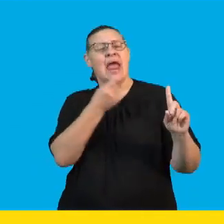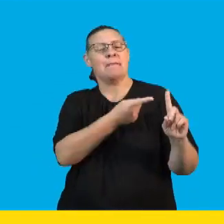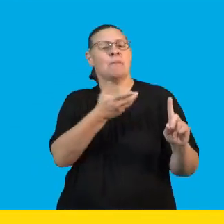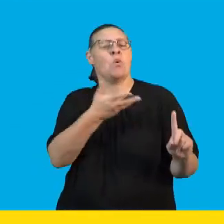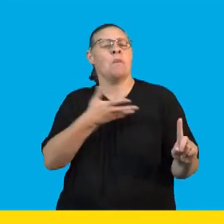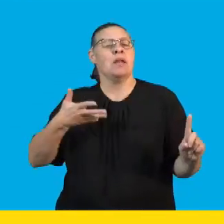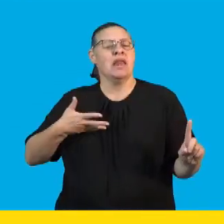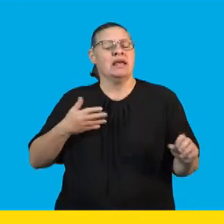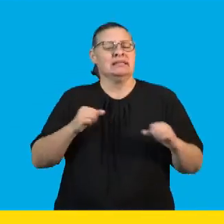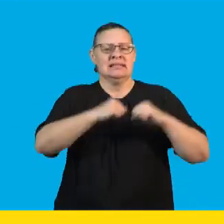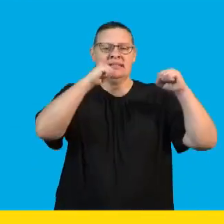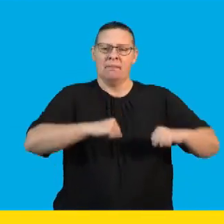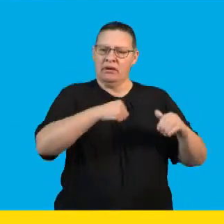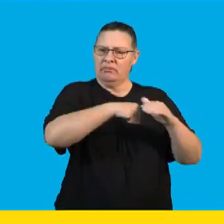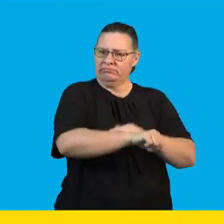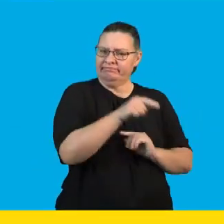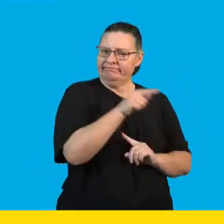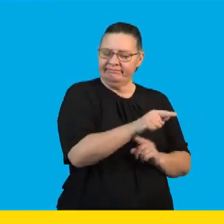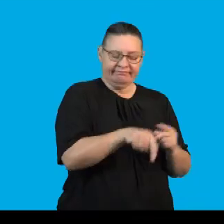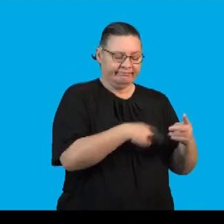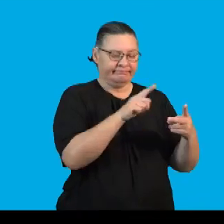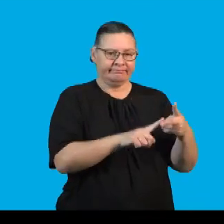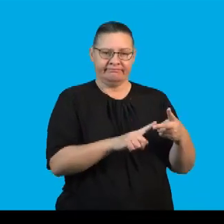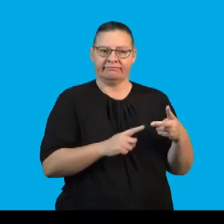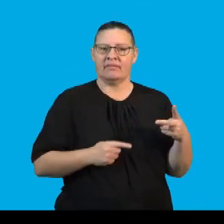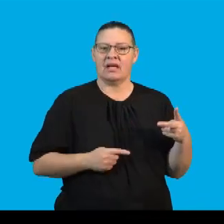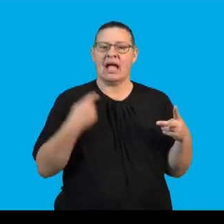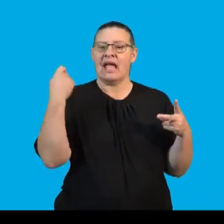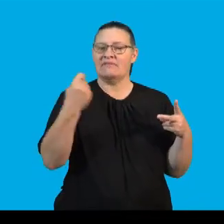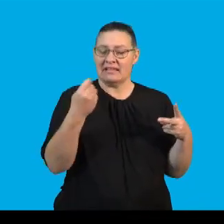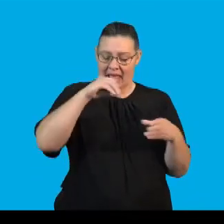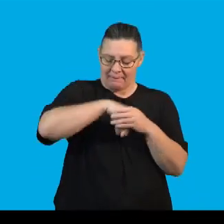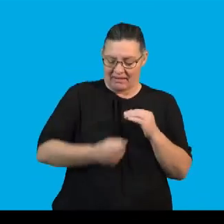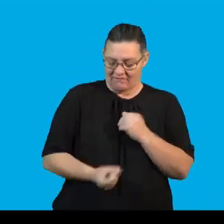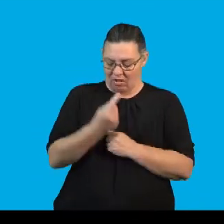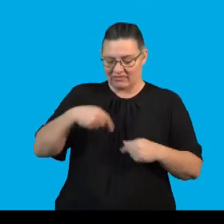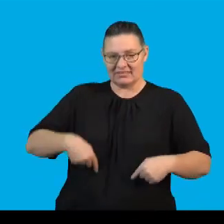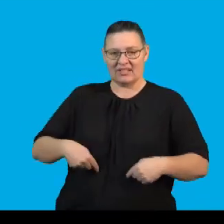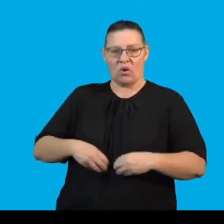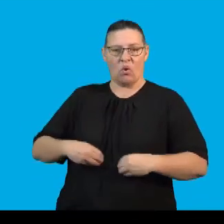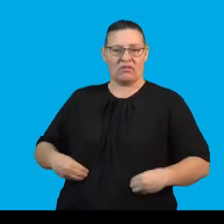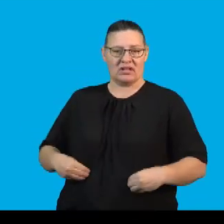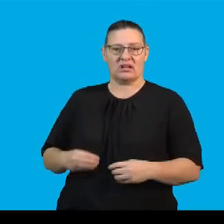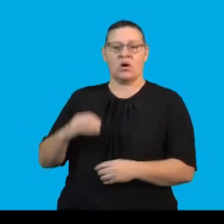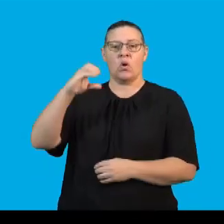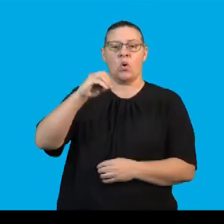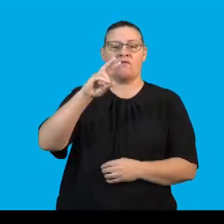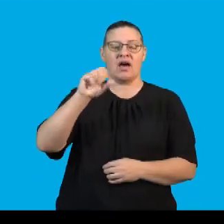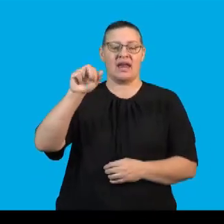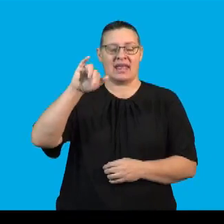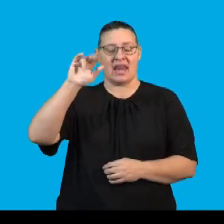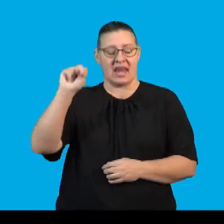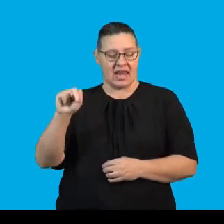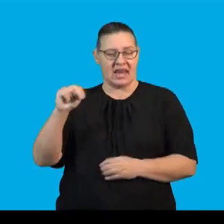aim of the female reproductive system. We will also look at the events in the ovary. Check this out,